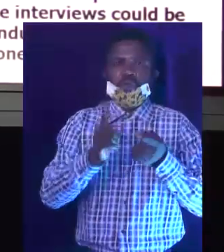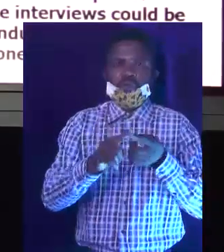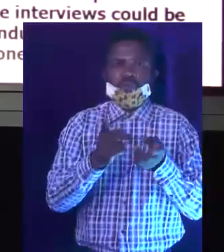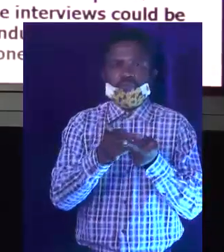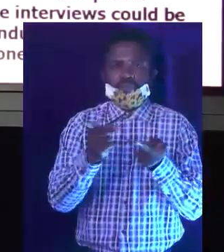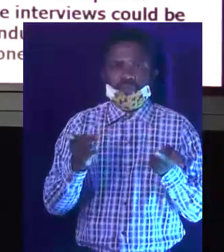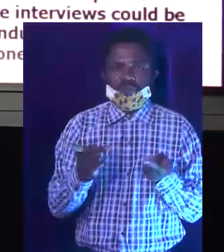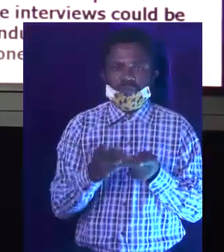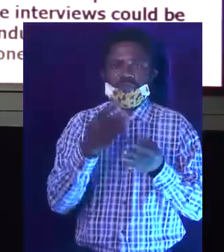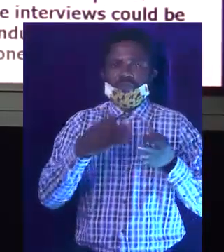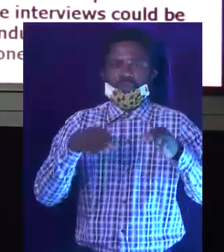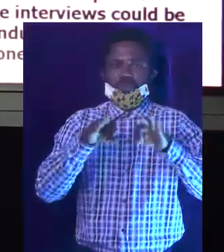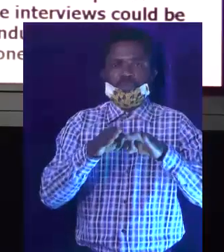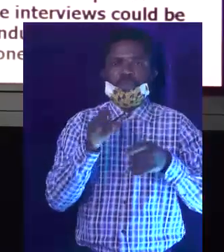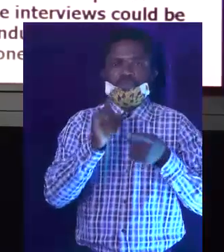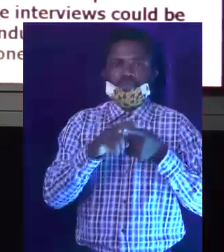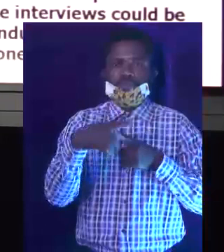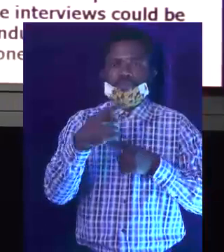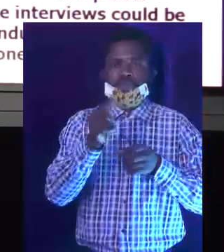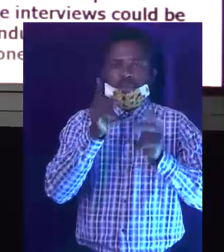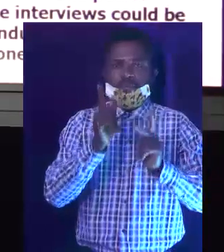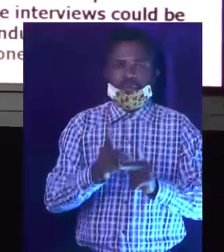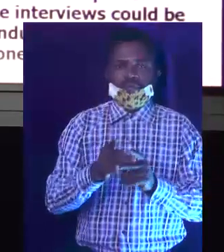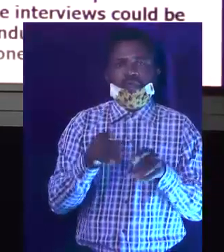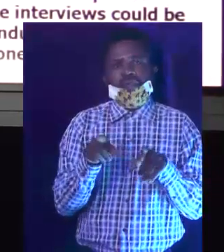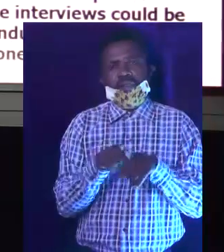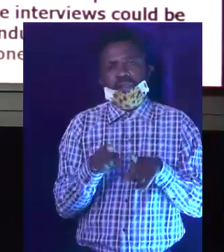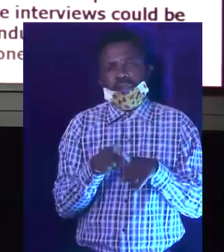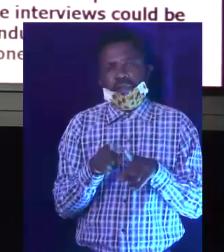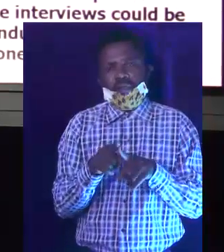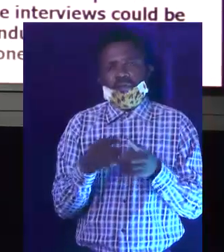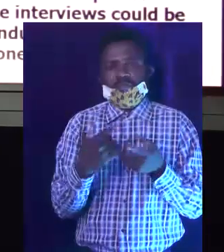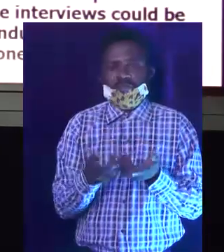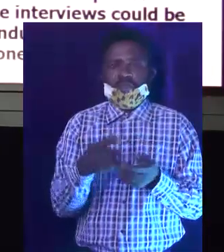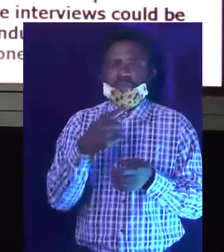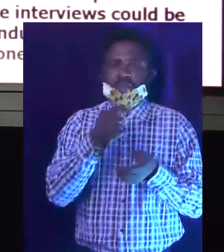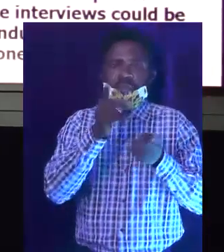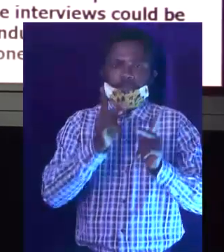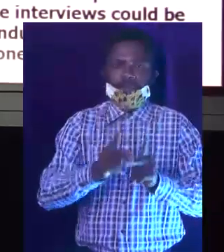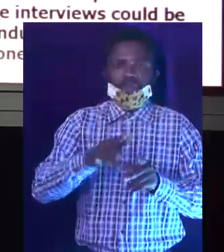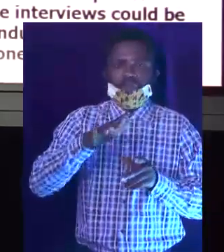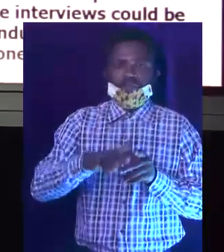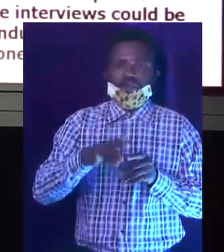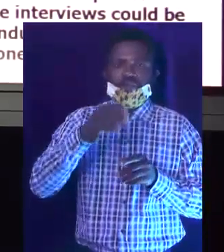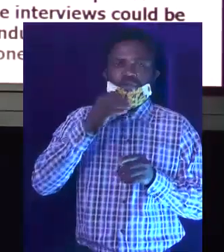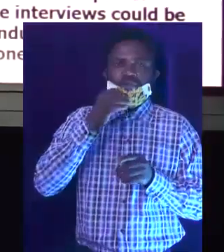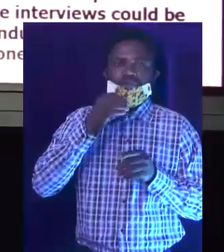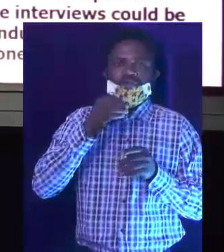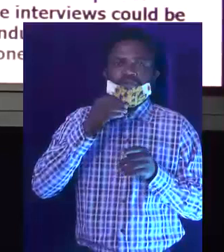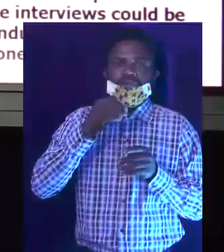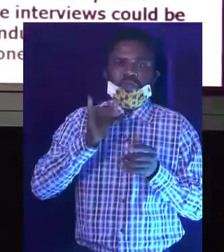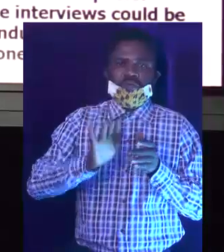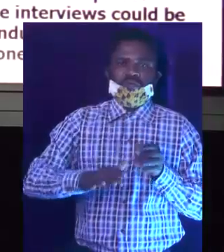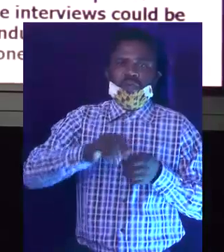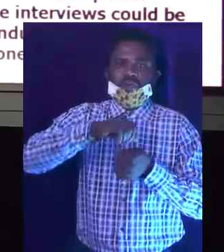visit locations that are important to that person. Locations like maybe the person's childhood